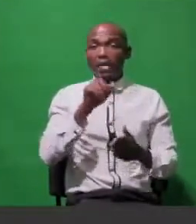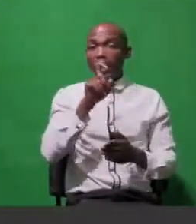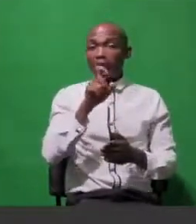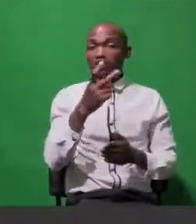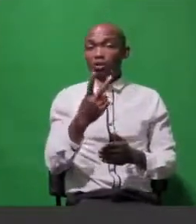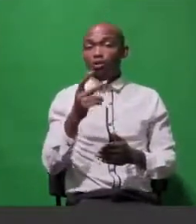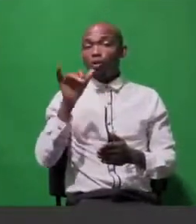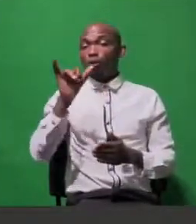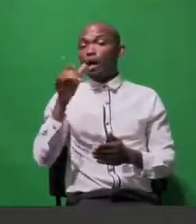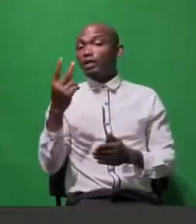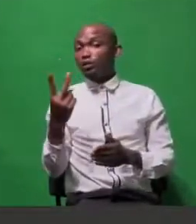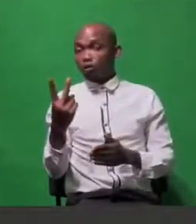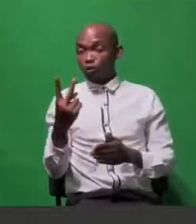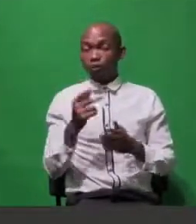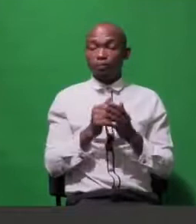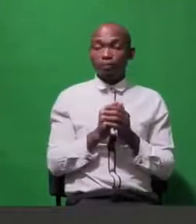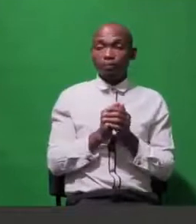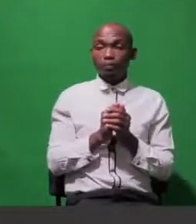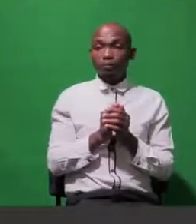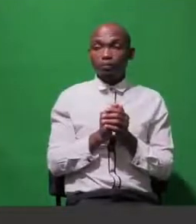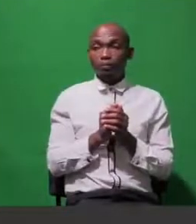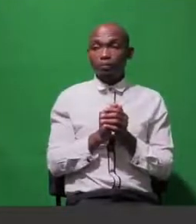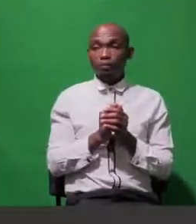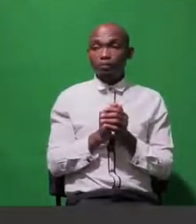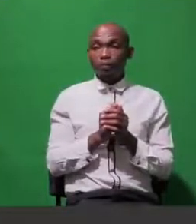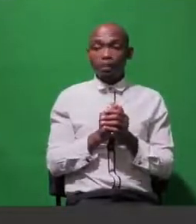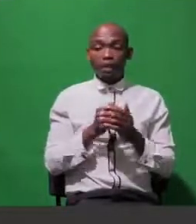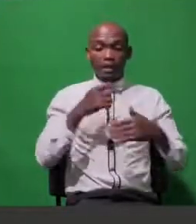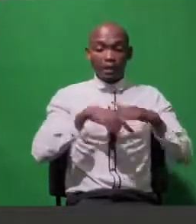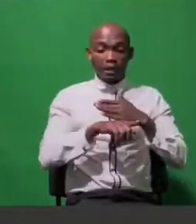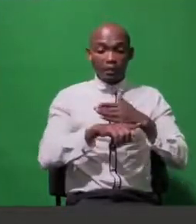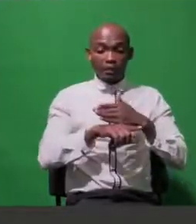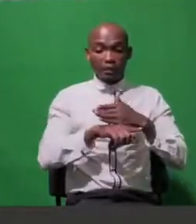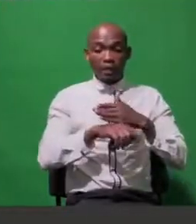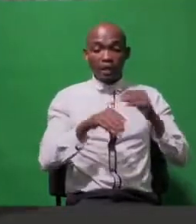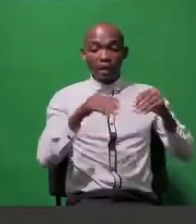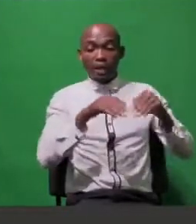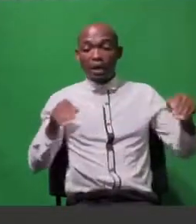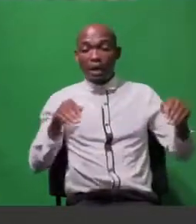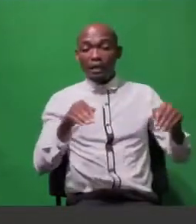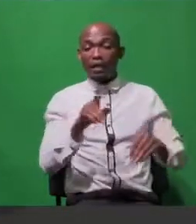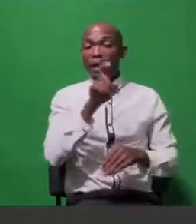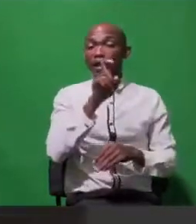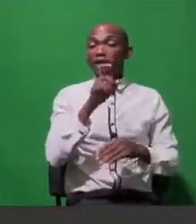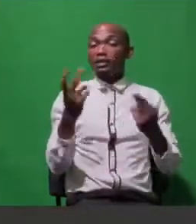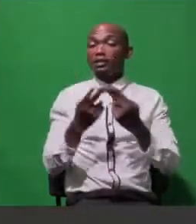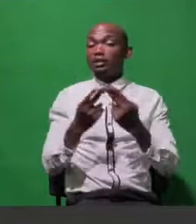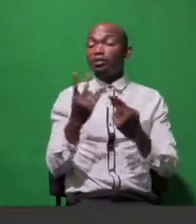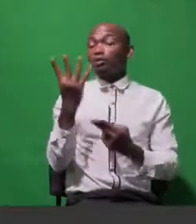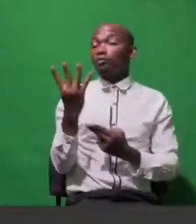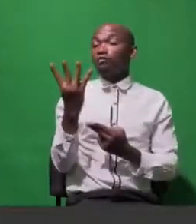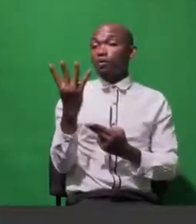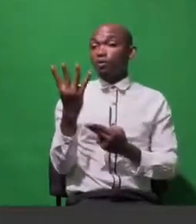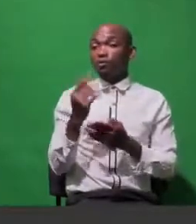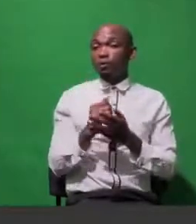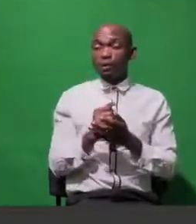line x. In the line x is equal to 4.